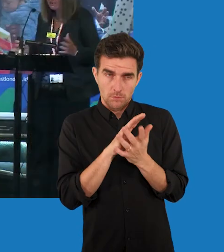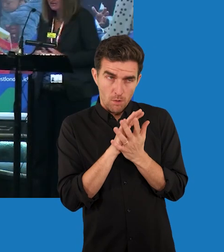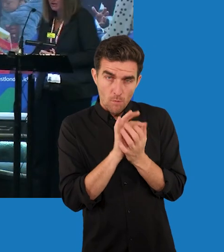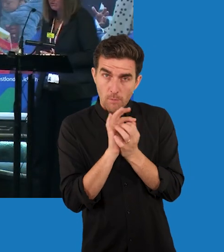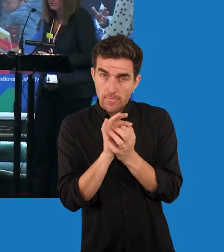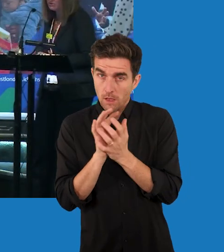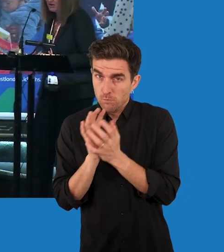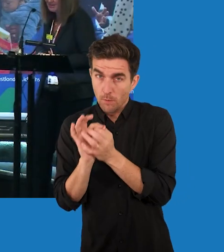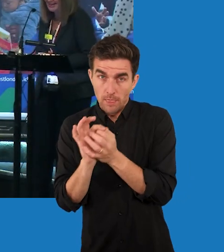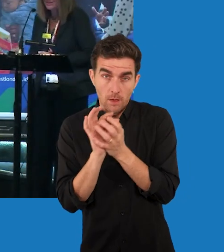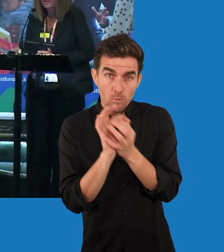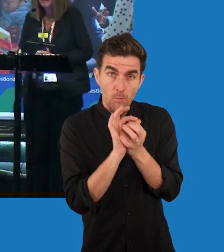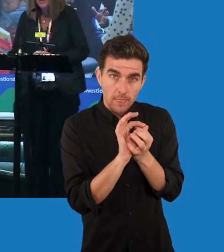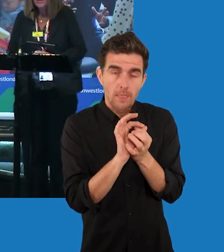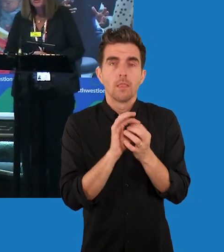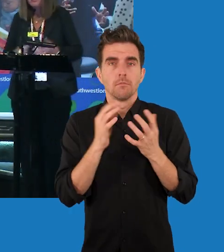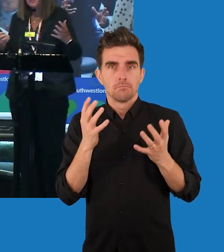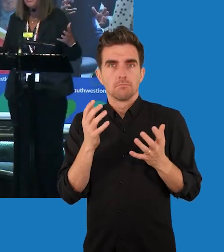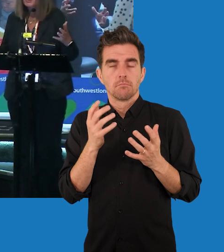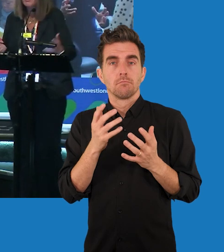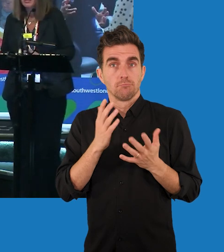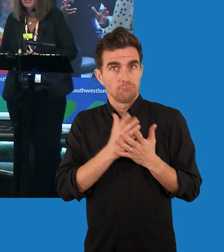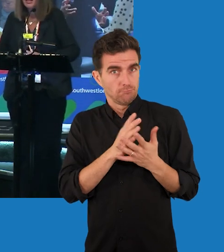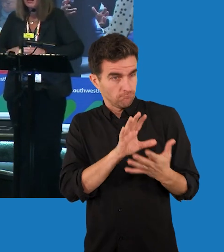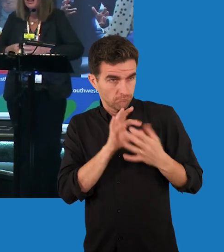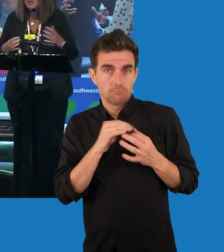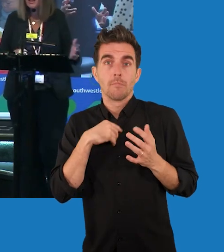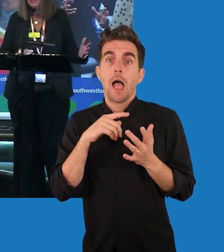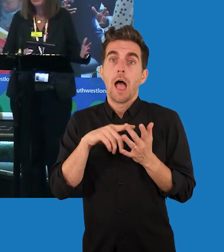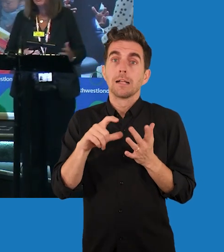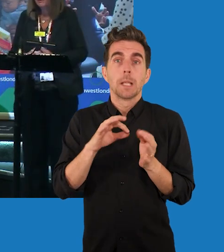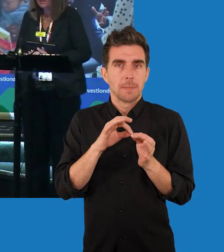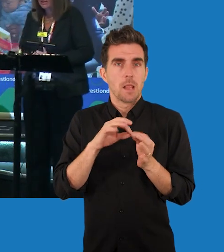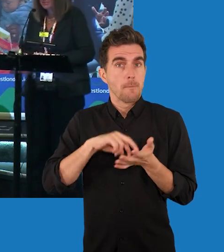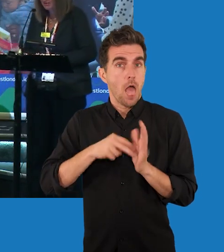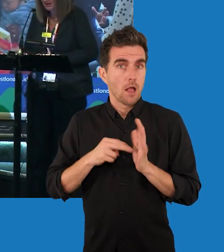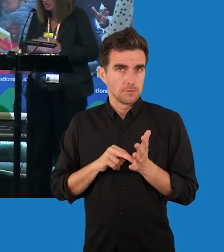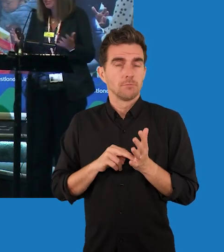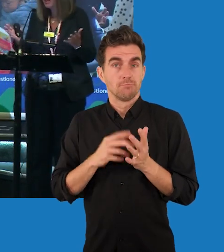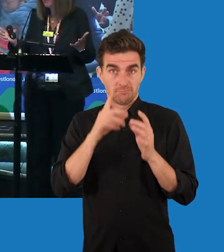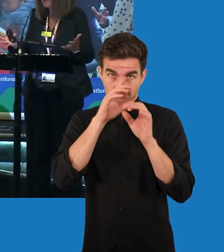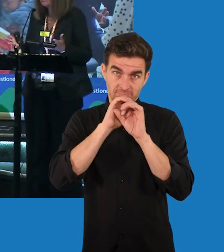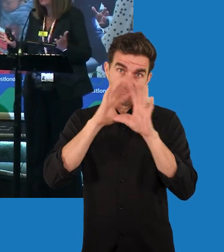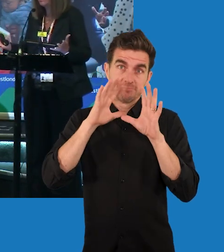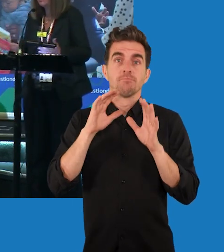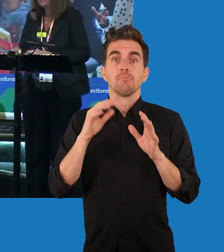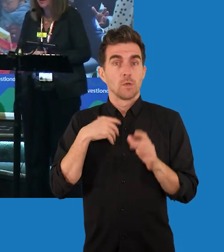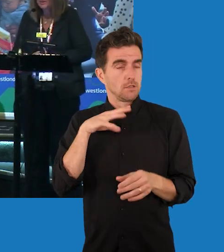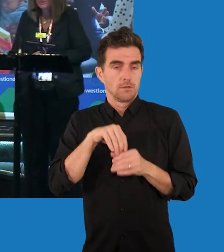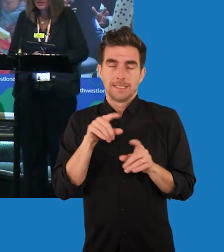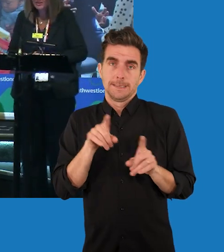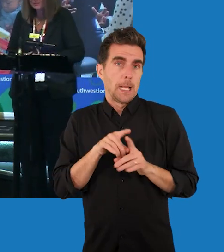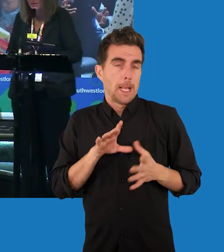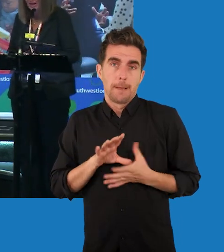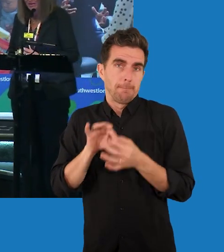of areas where we want to work together. Some of those actually align directly to our ICB plan, which you would expect because we are part of the